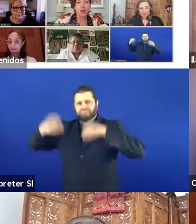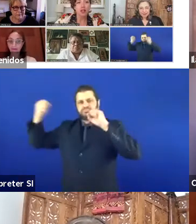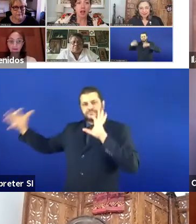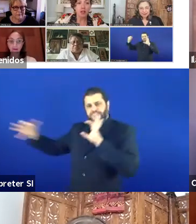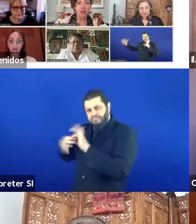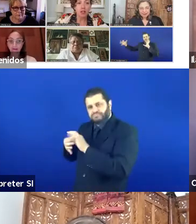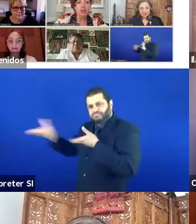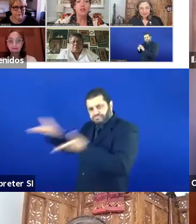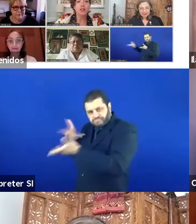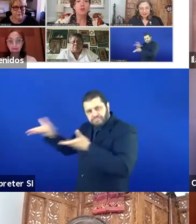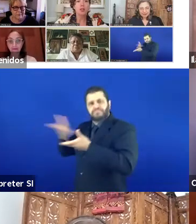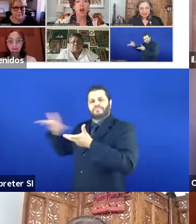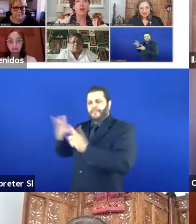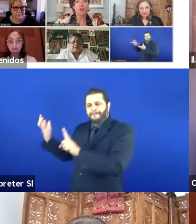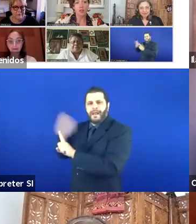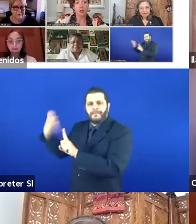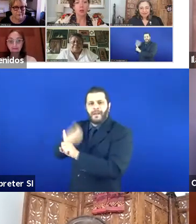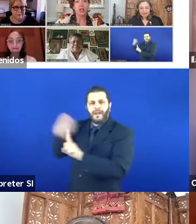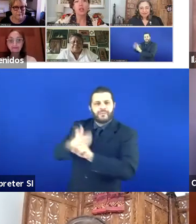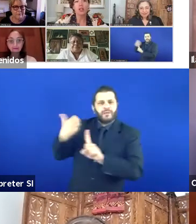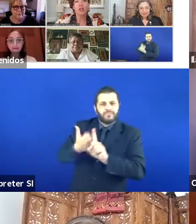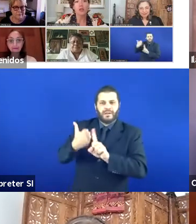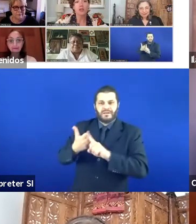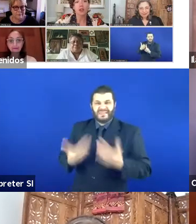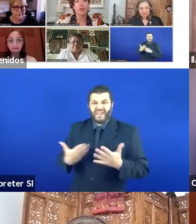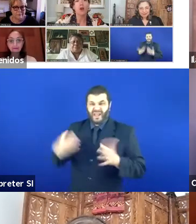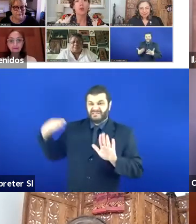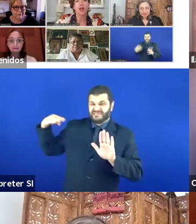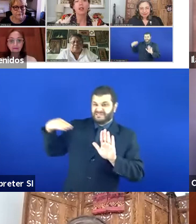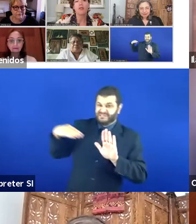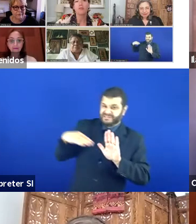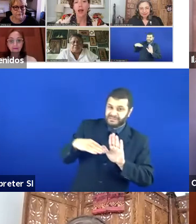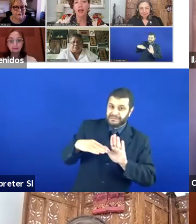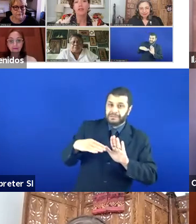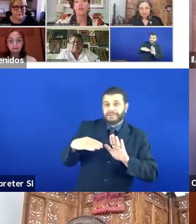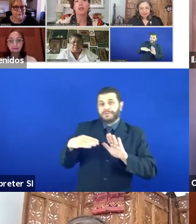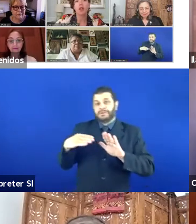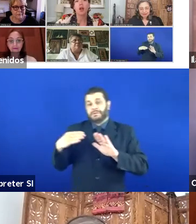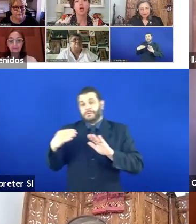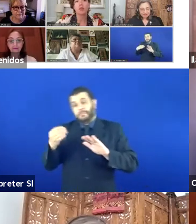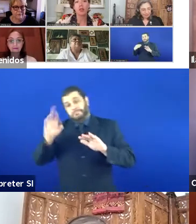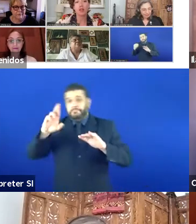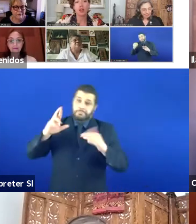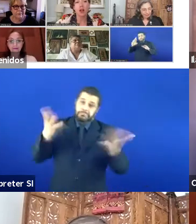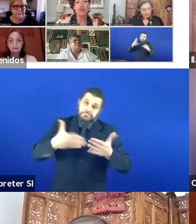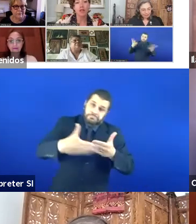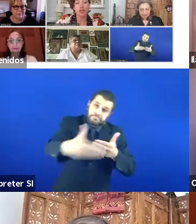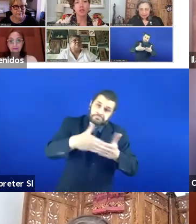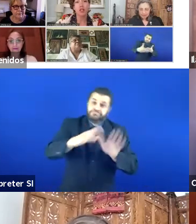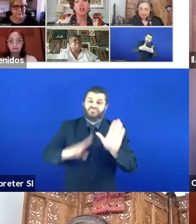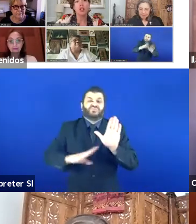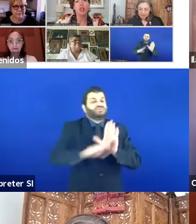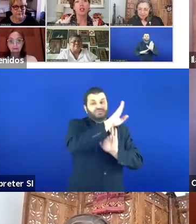reevaluate the calculus that we thought we knew in terms of what kind of massive level of